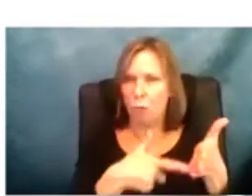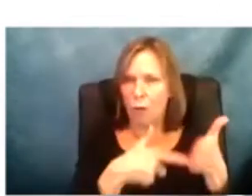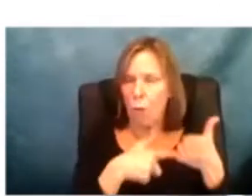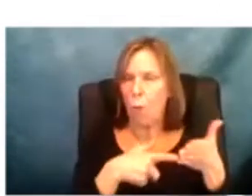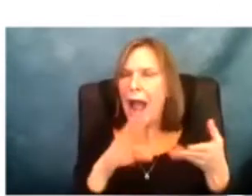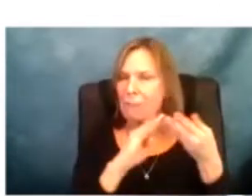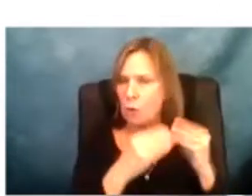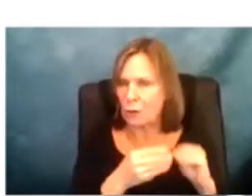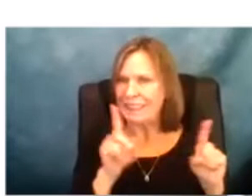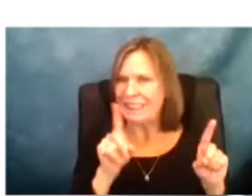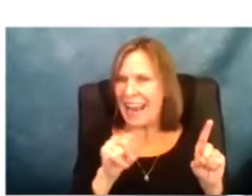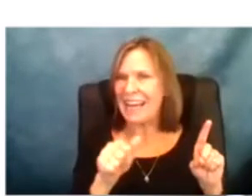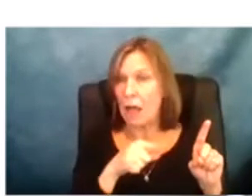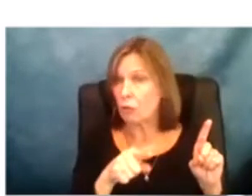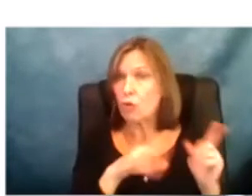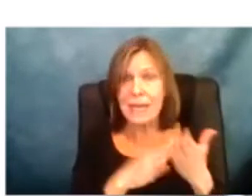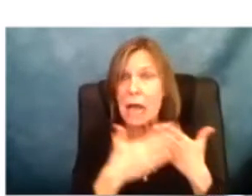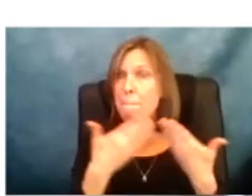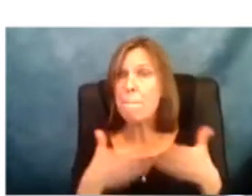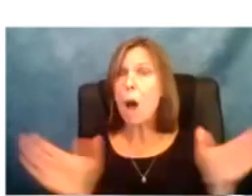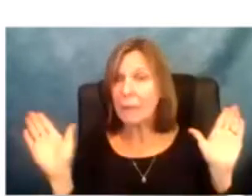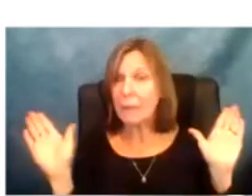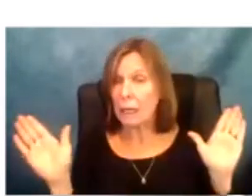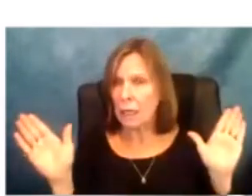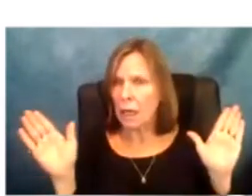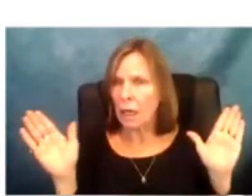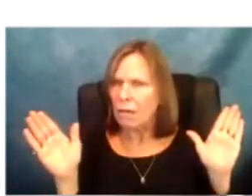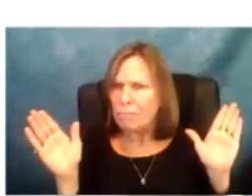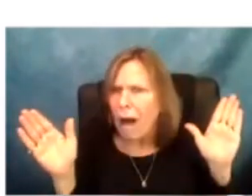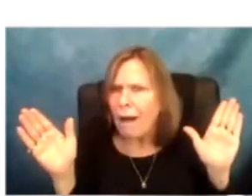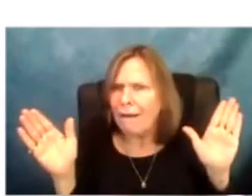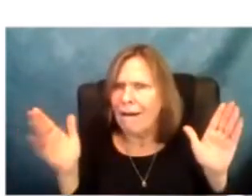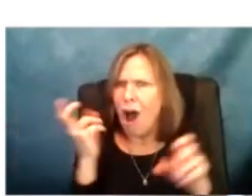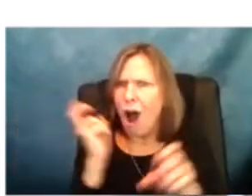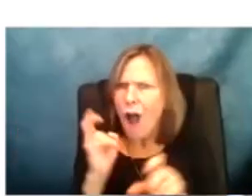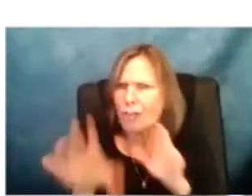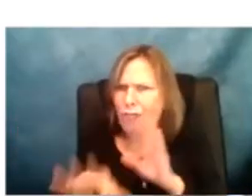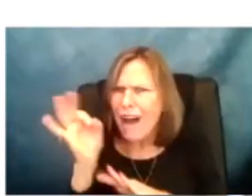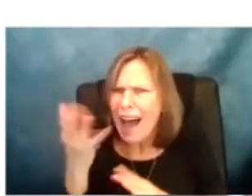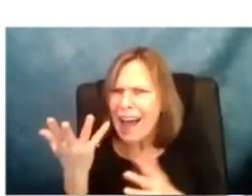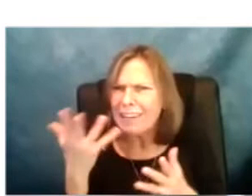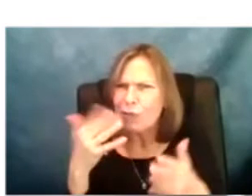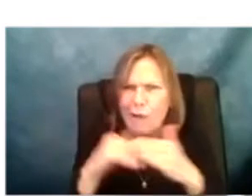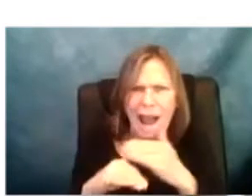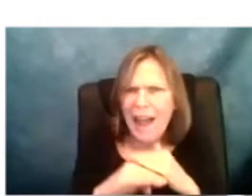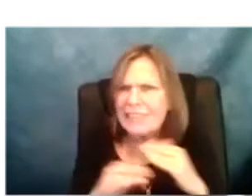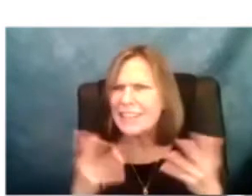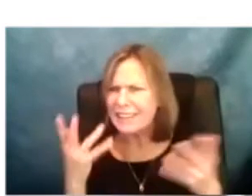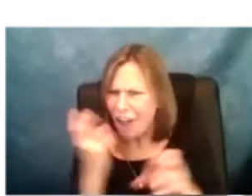be public, but is really difficult to access. And so that's